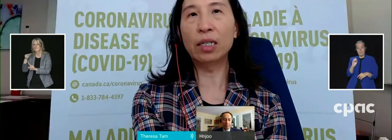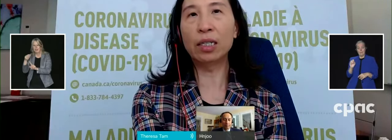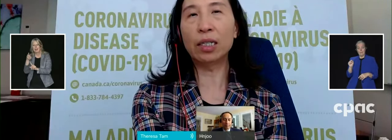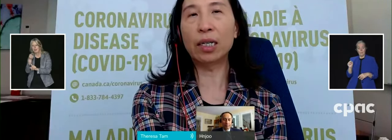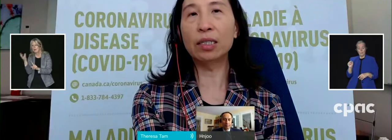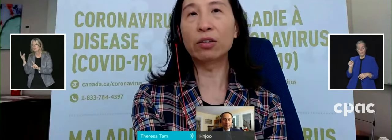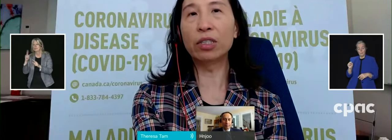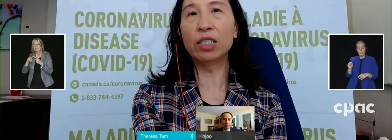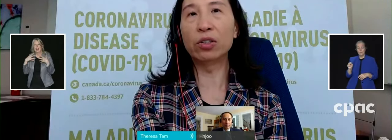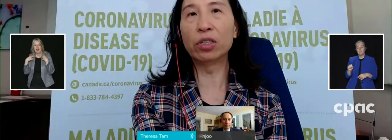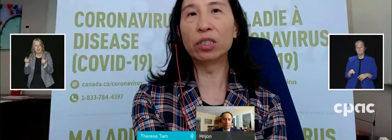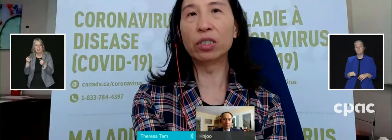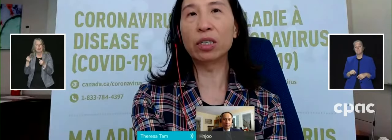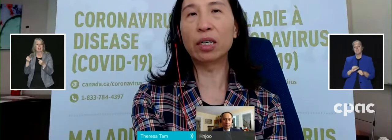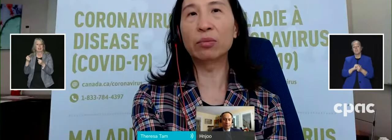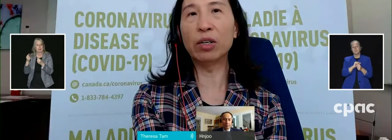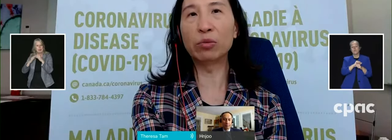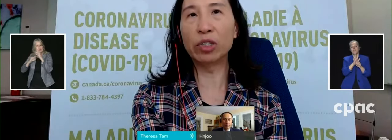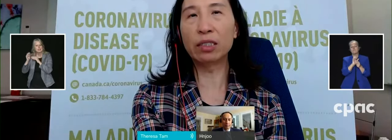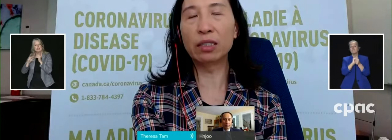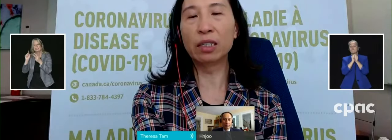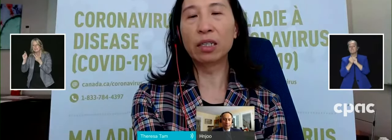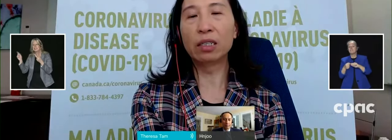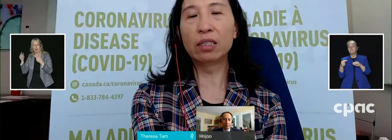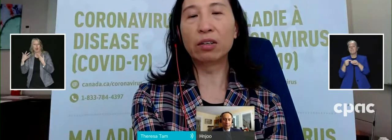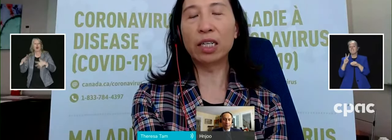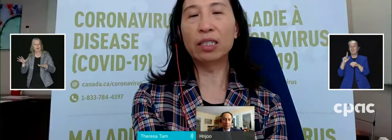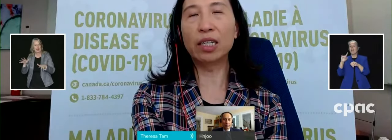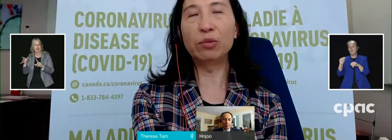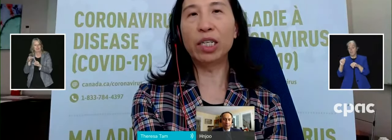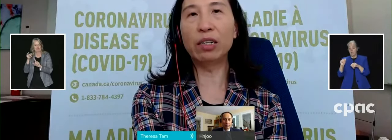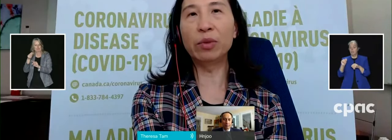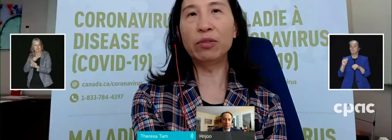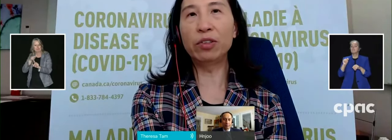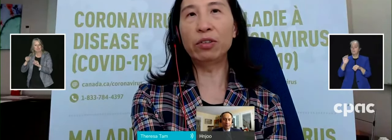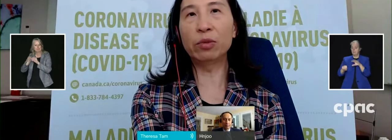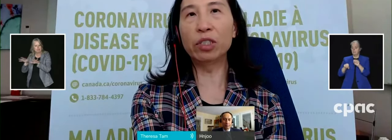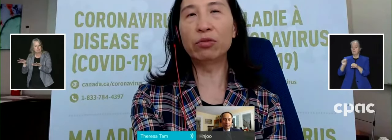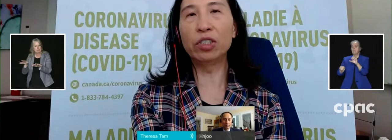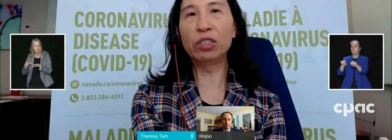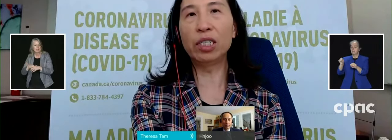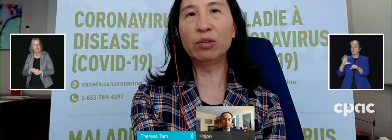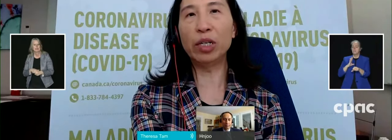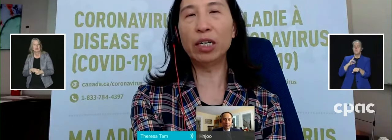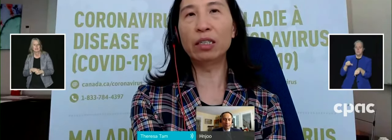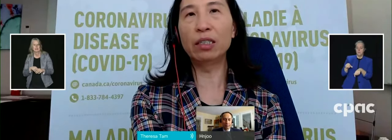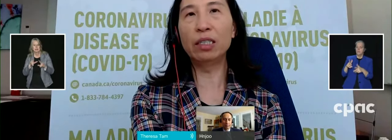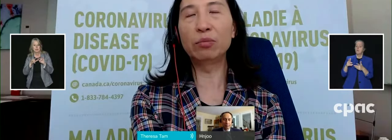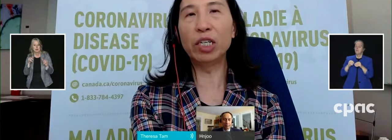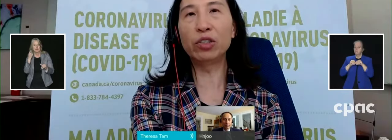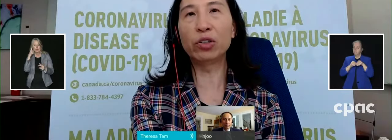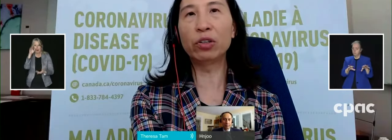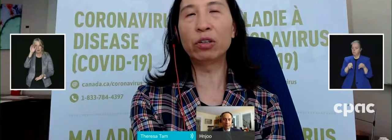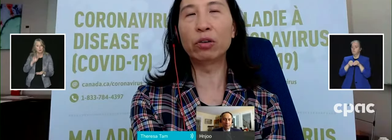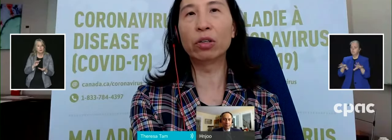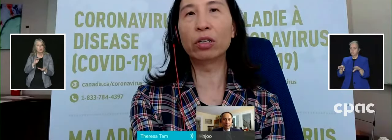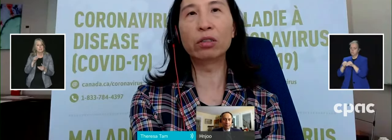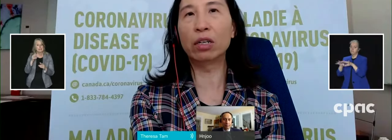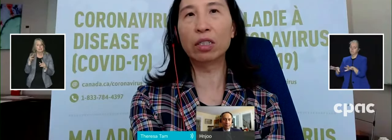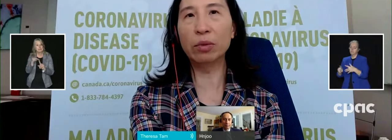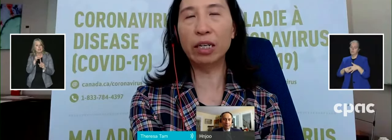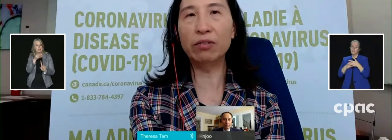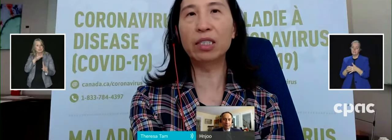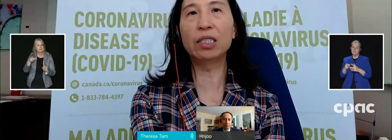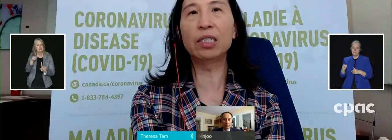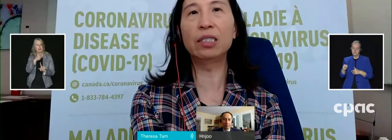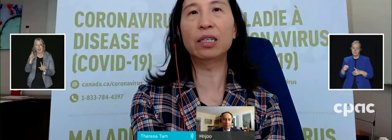units and has already caused some outbreaks. So at the same time, if you want to reduce the impact, you need to make sure all